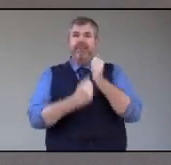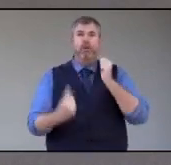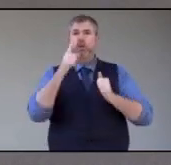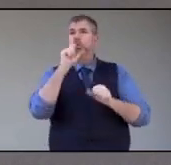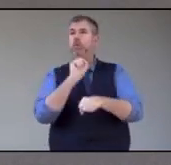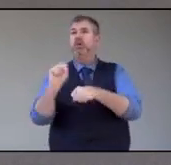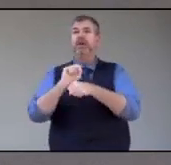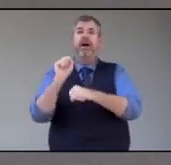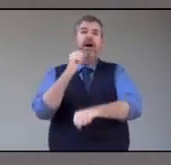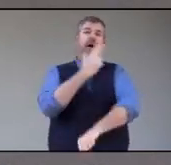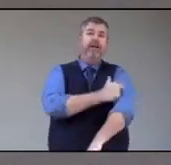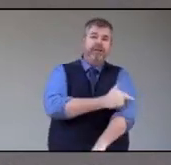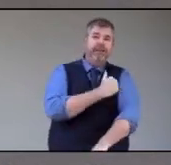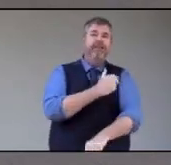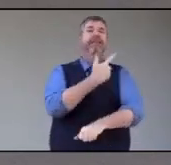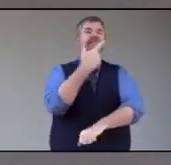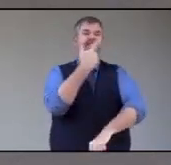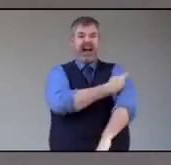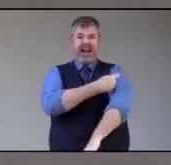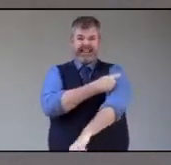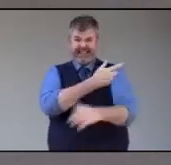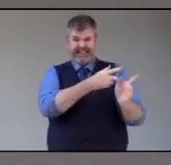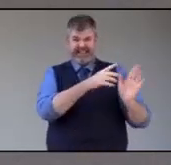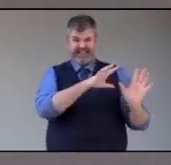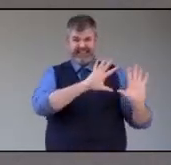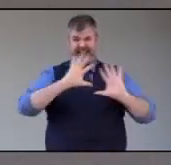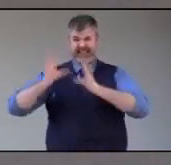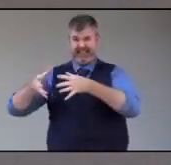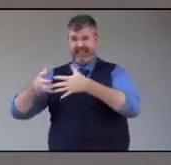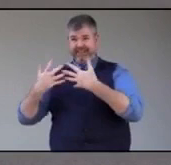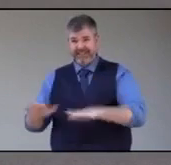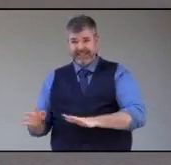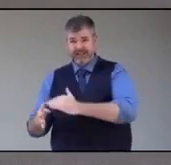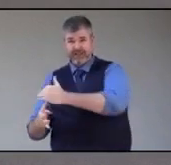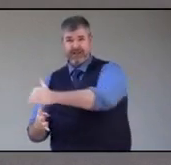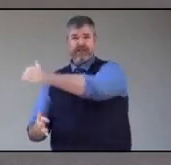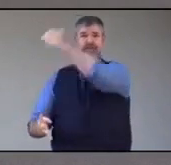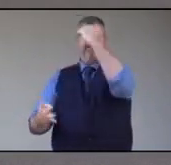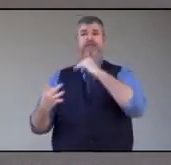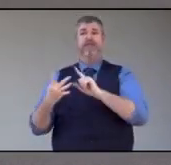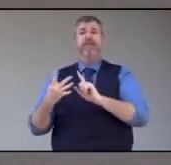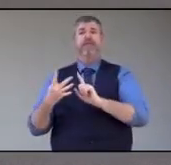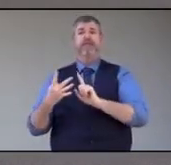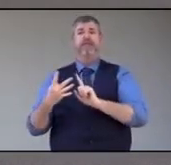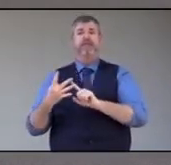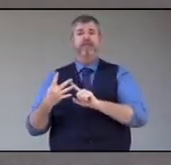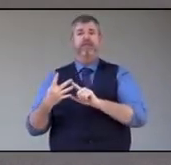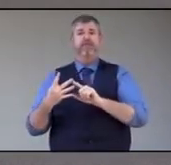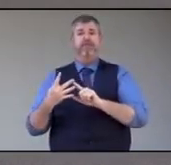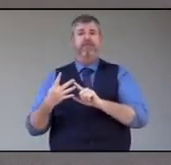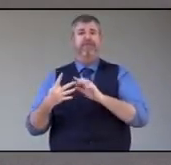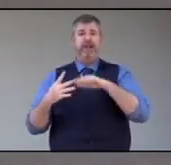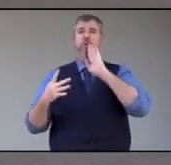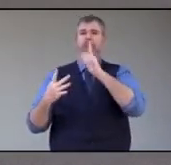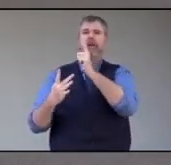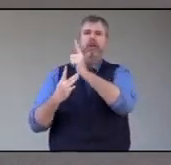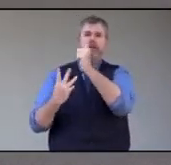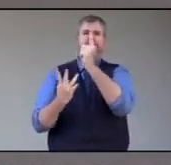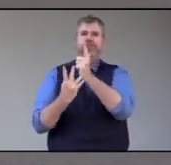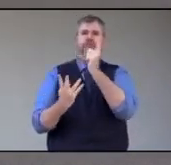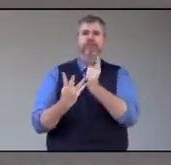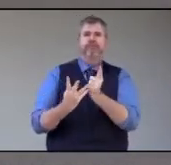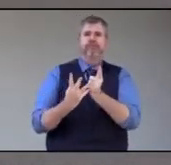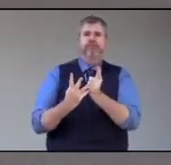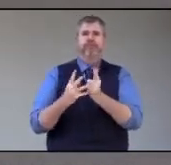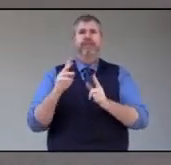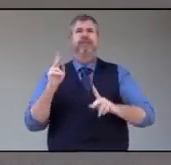to additional tiers within that first phase that will take in those people that are working in